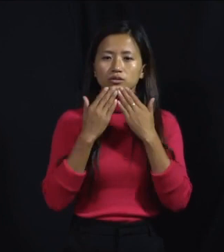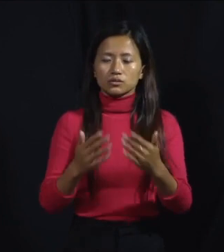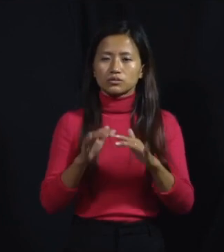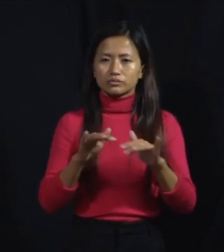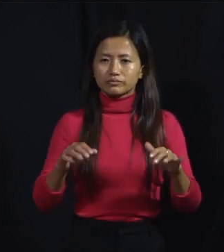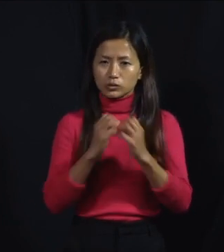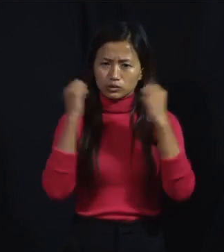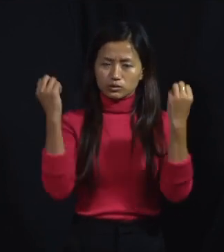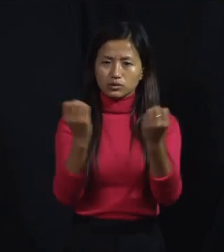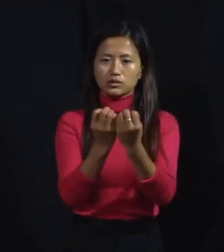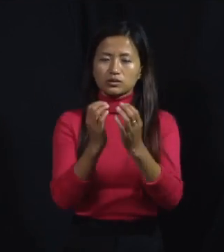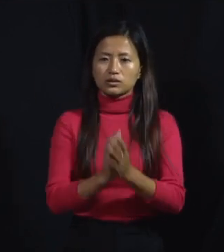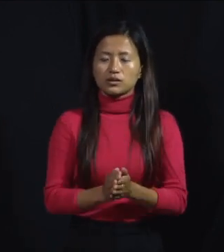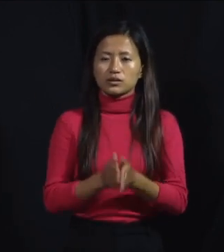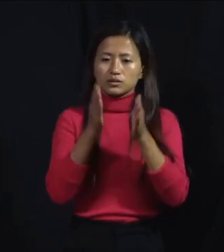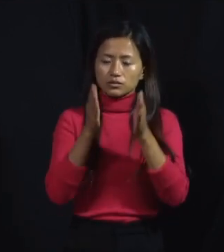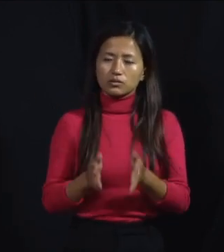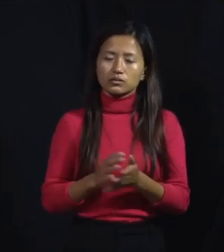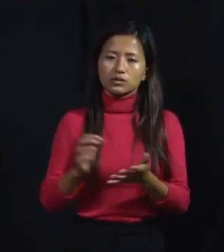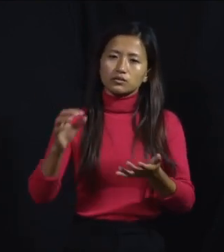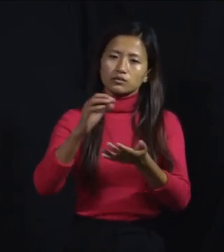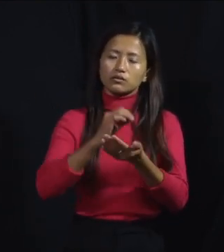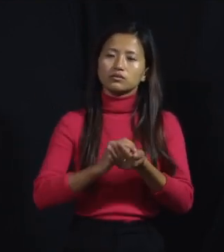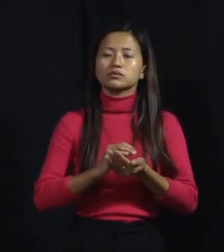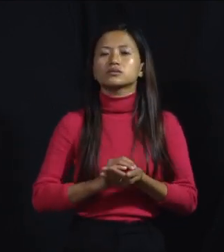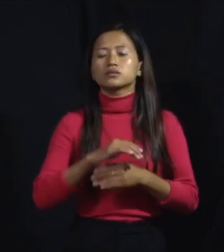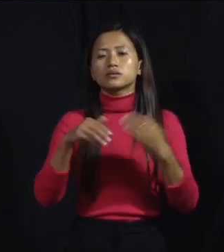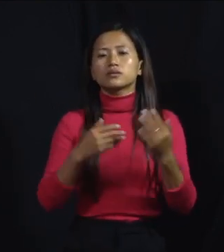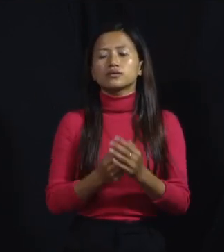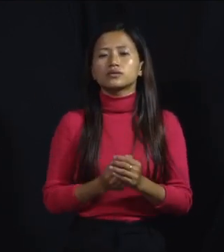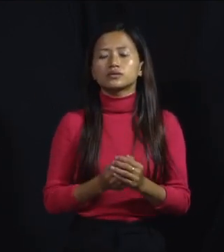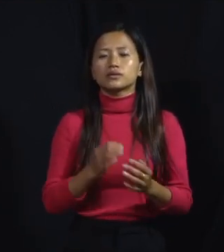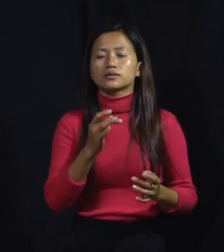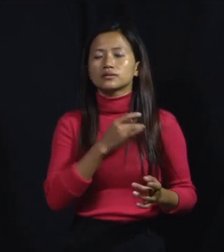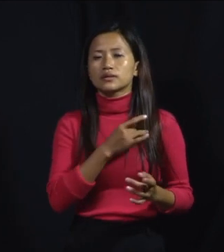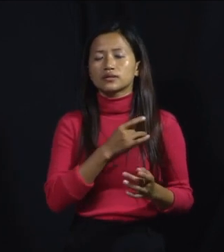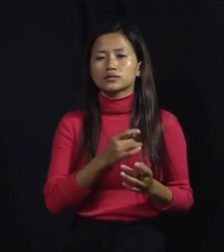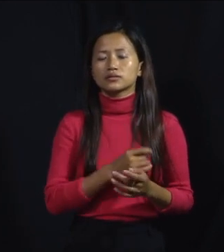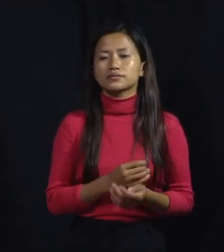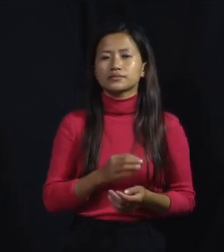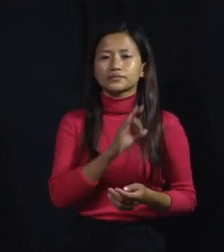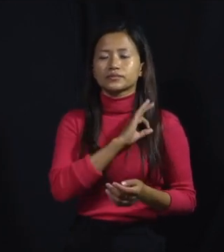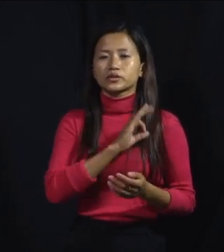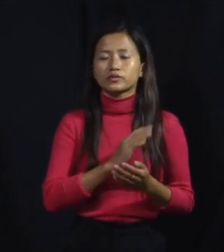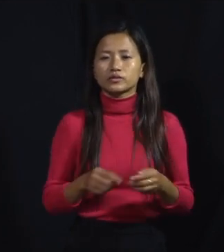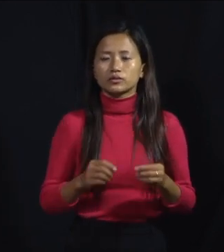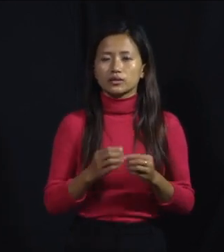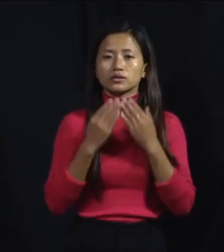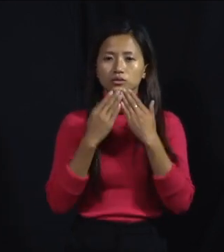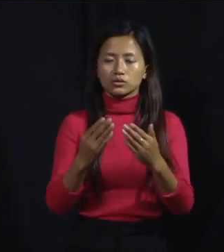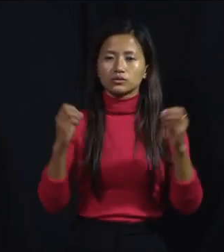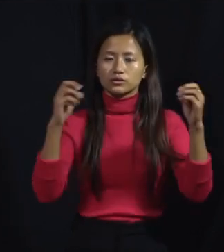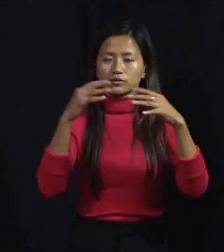organizes, right? So in order to cater to all the interests of the students, the school environment or the